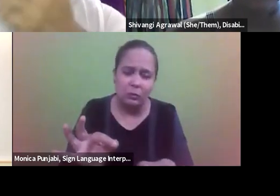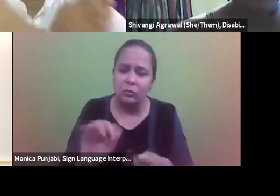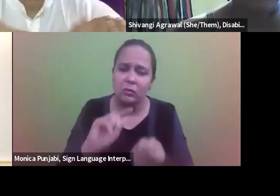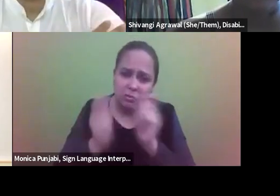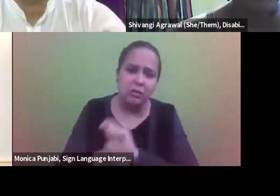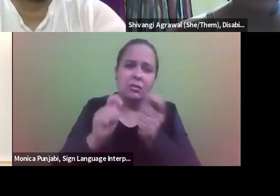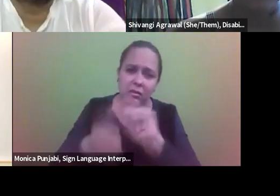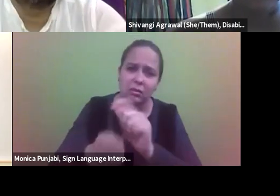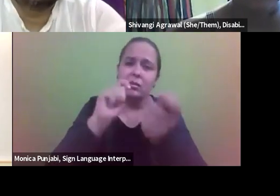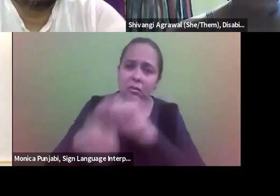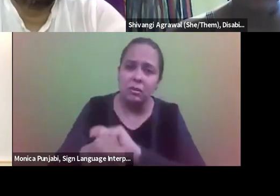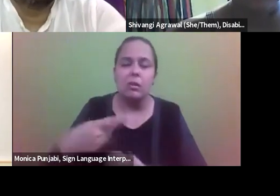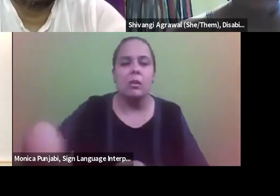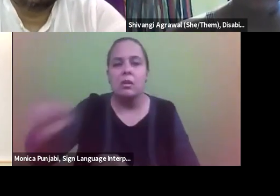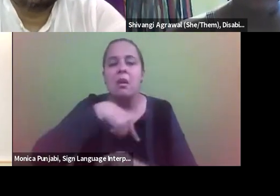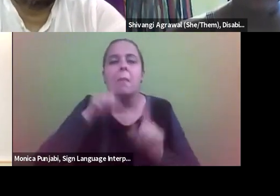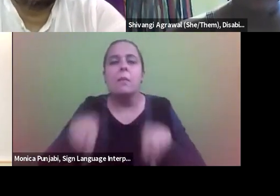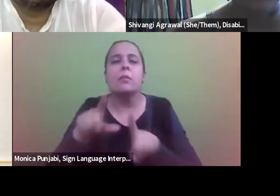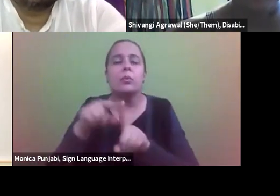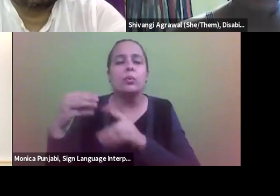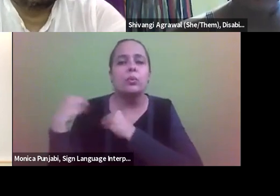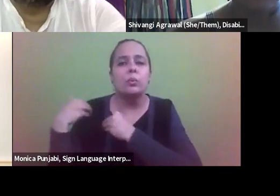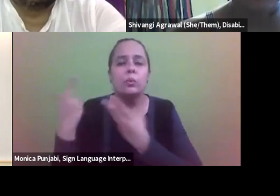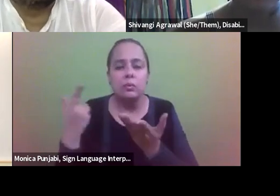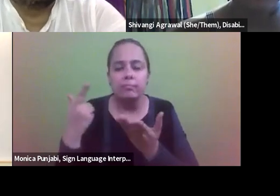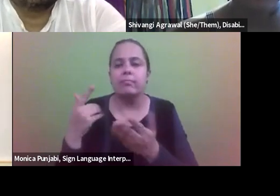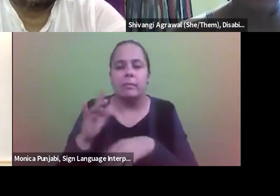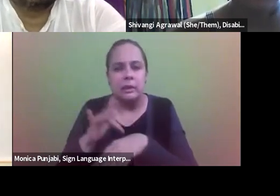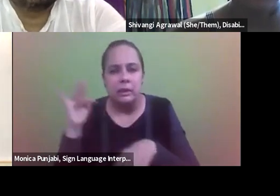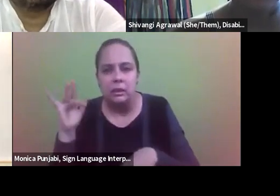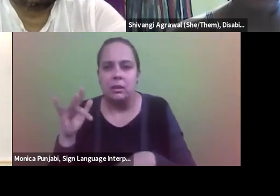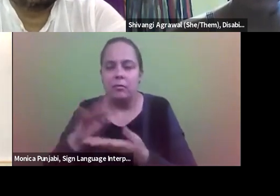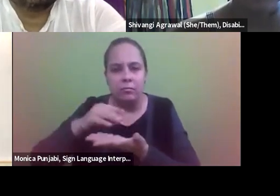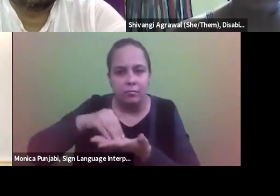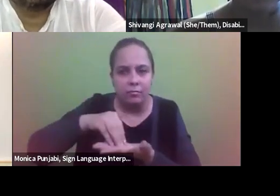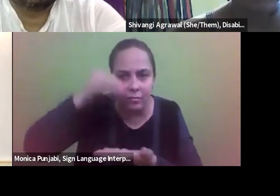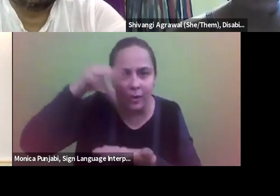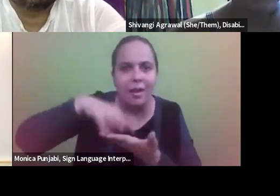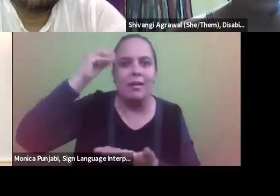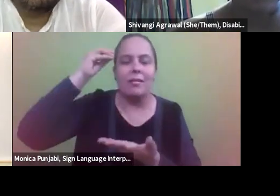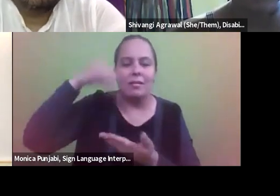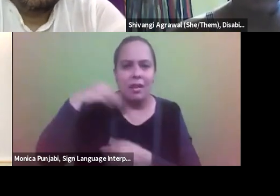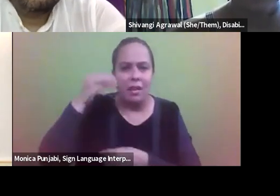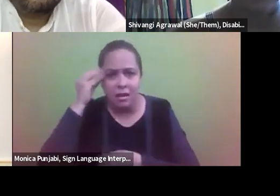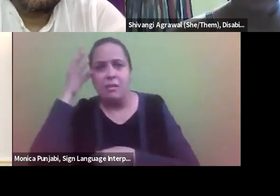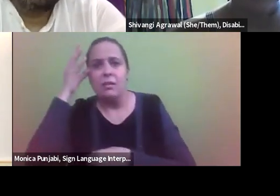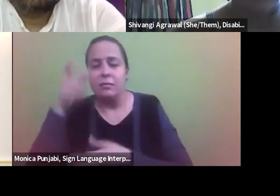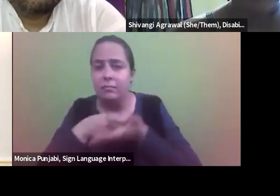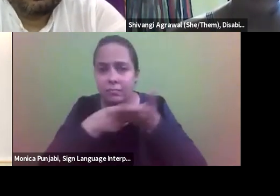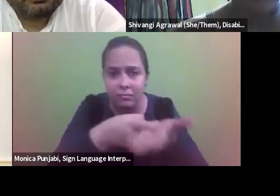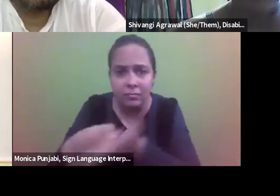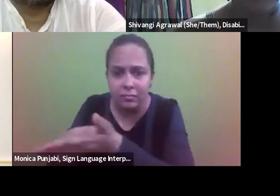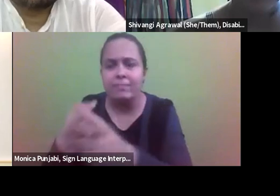internal. And I think in our journey of being more progressive, in our journey of being more global, in our journey of being more sensitive to one another, it's